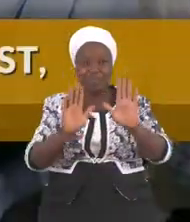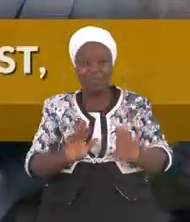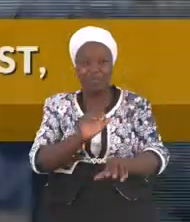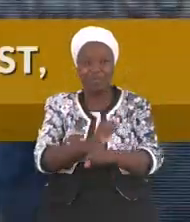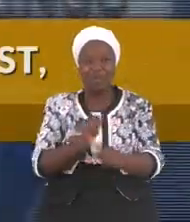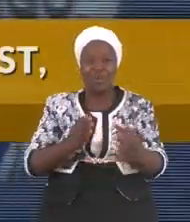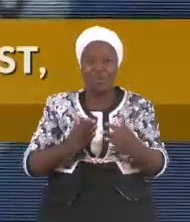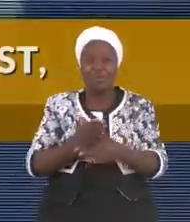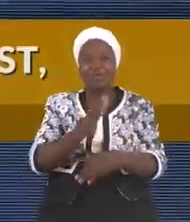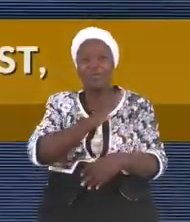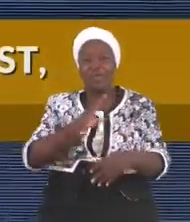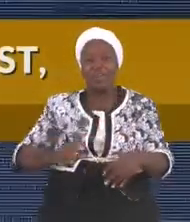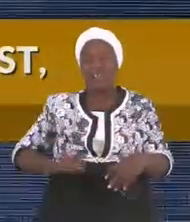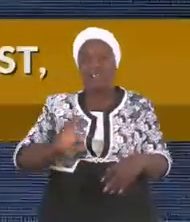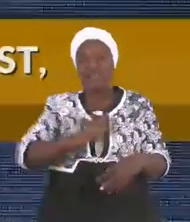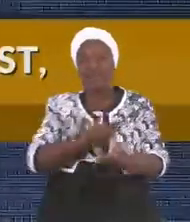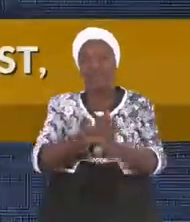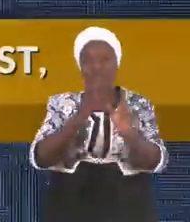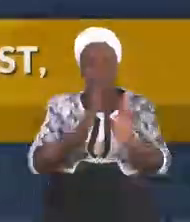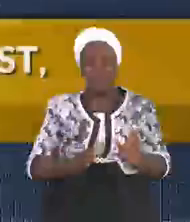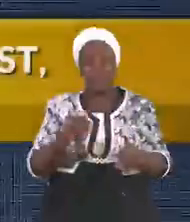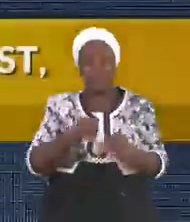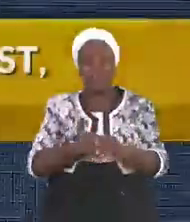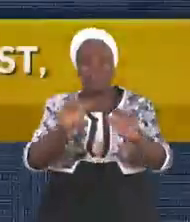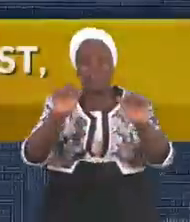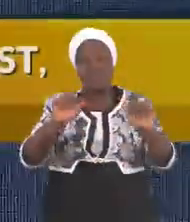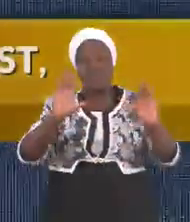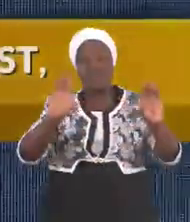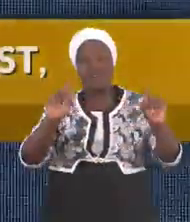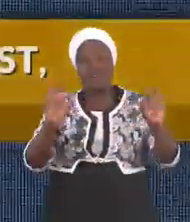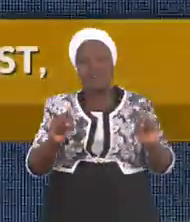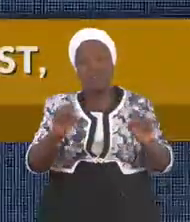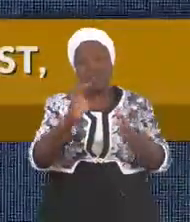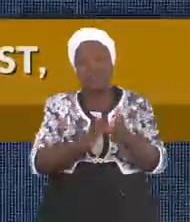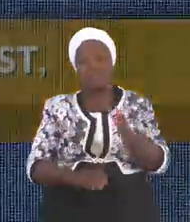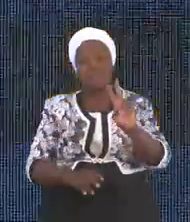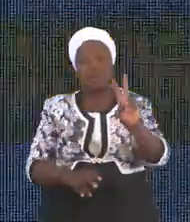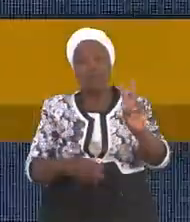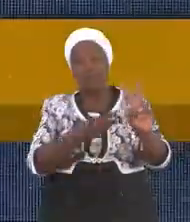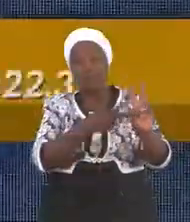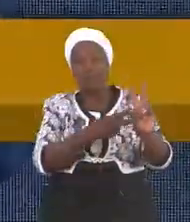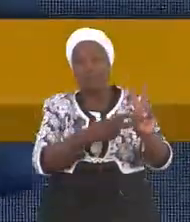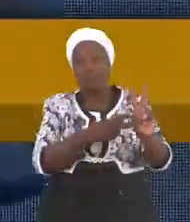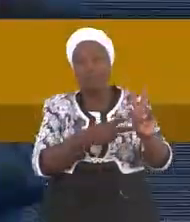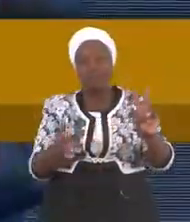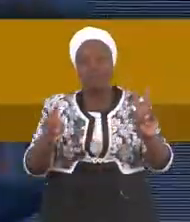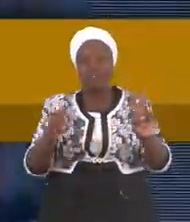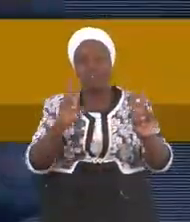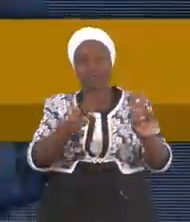Christ, our liberator. In Acts of the Apostles, chapter 2, reading from verse 22.